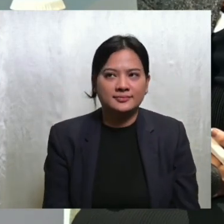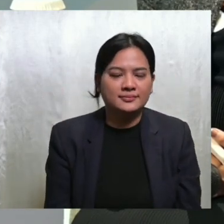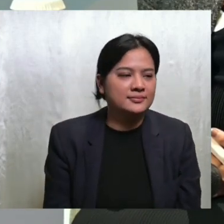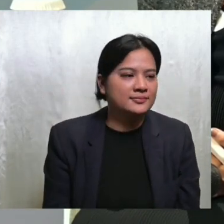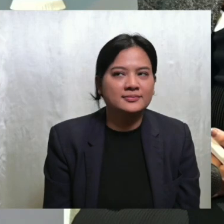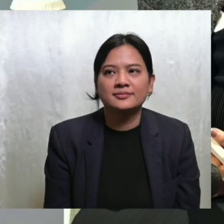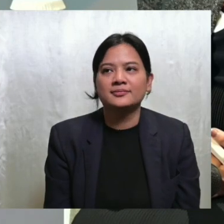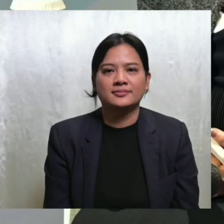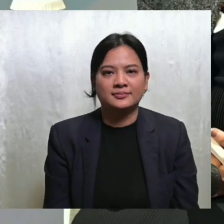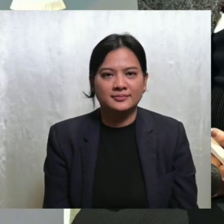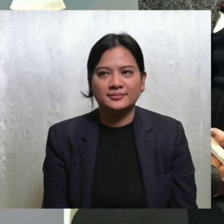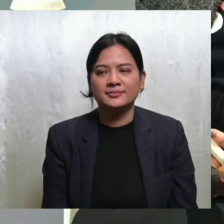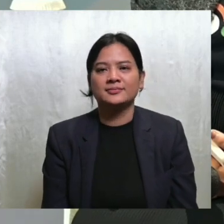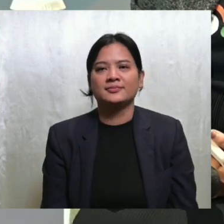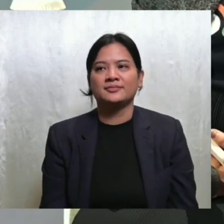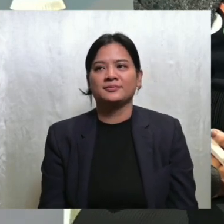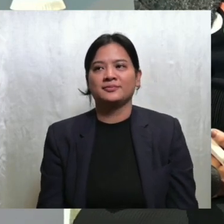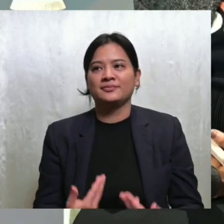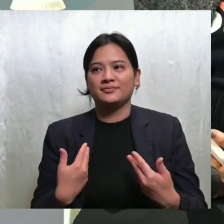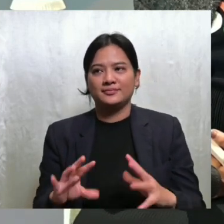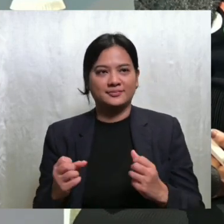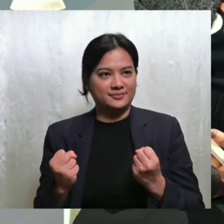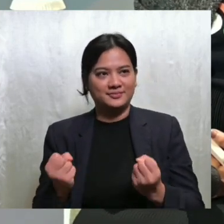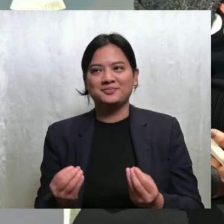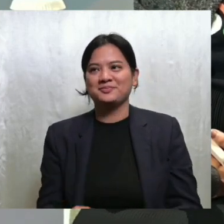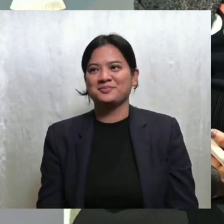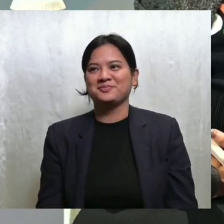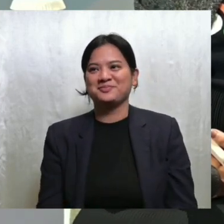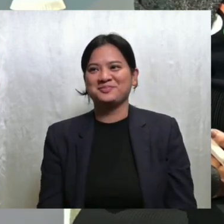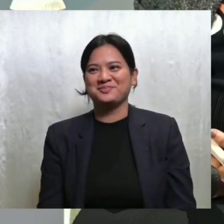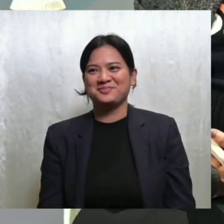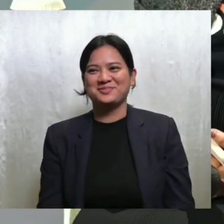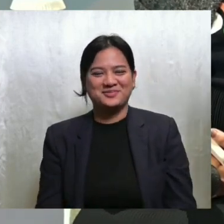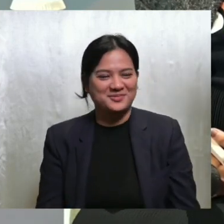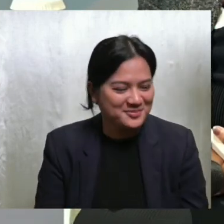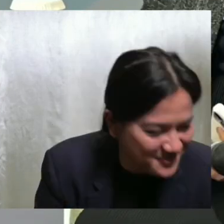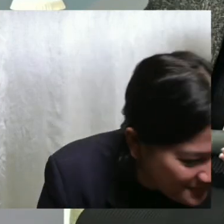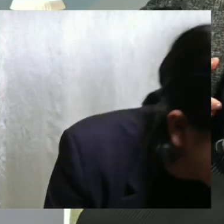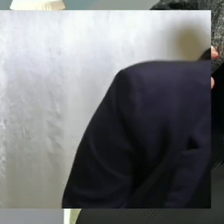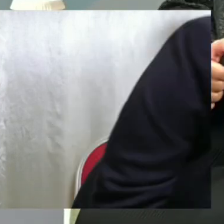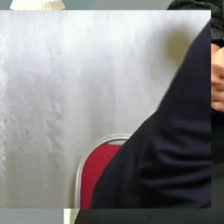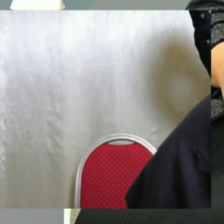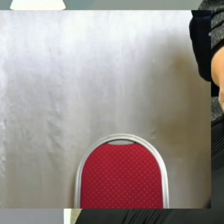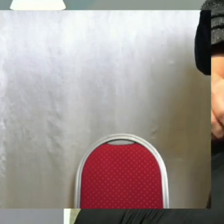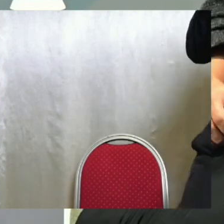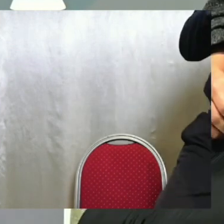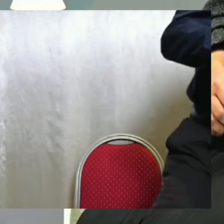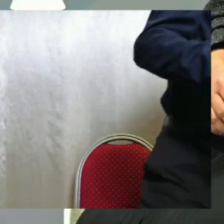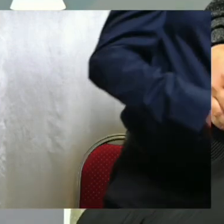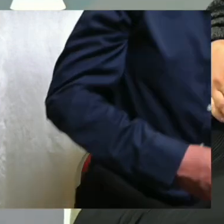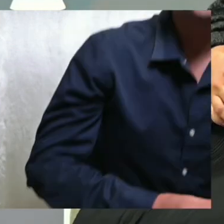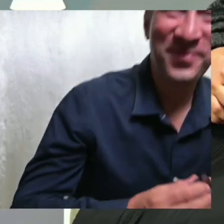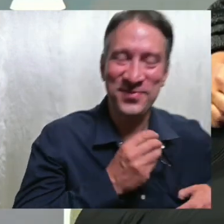had to, like, what about the digital skills required for the actual implementation? Is that something you focus on as well? Yes,